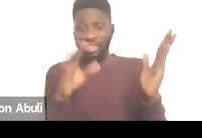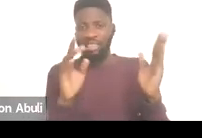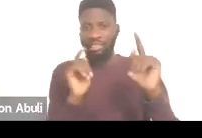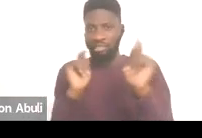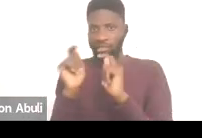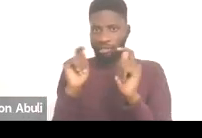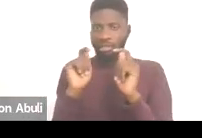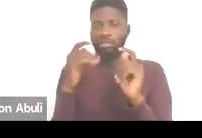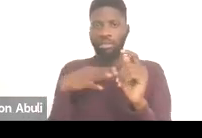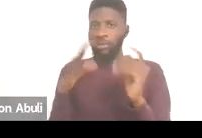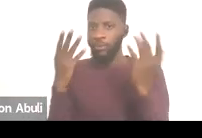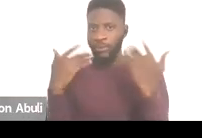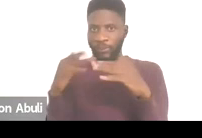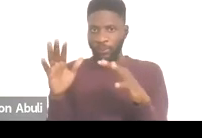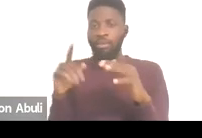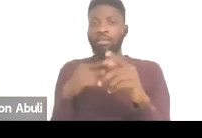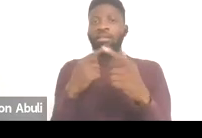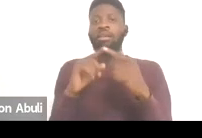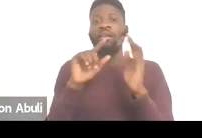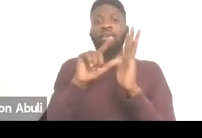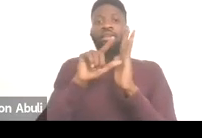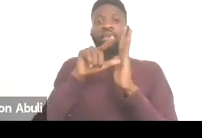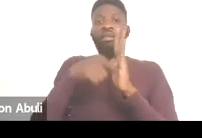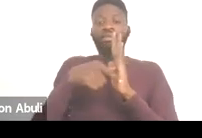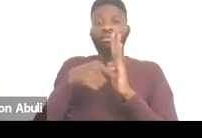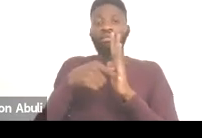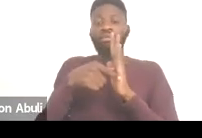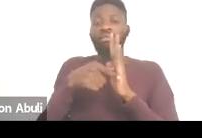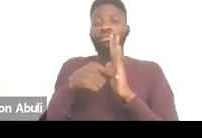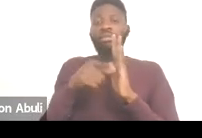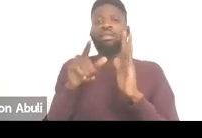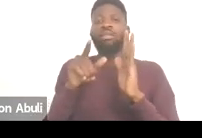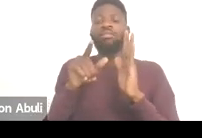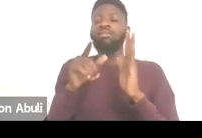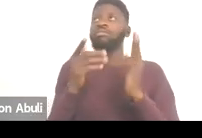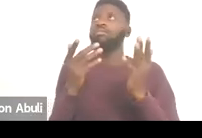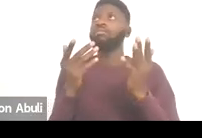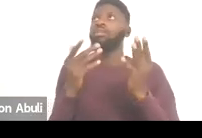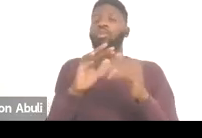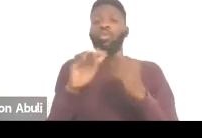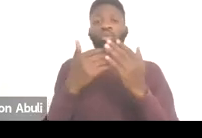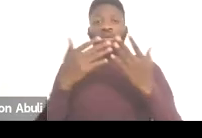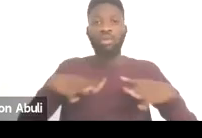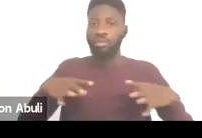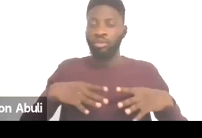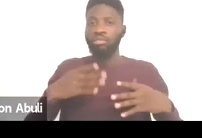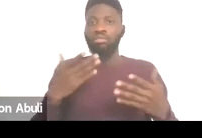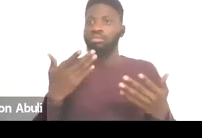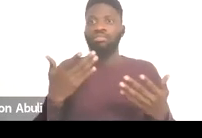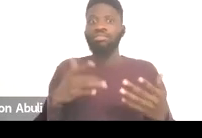people, and not everyone might be willing, or not everyone is interested